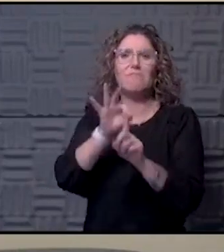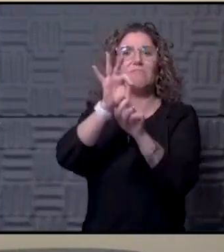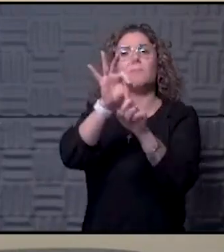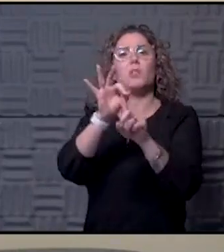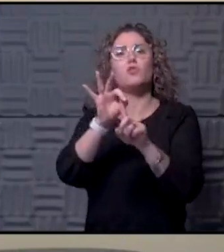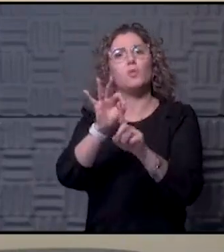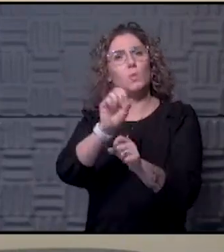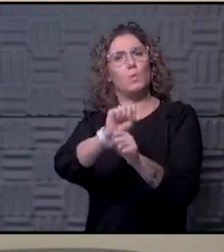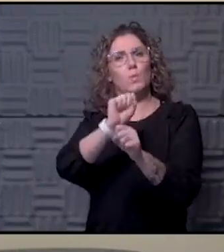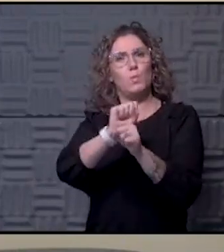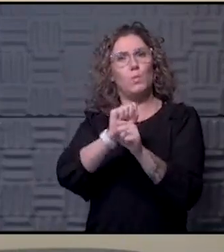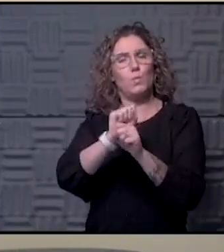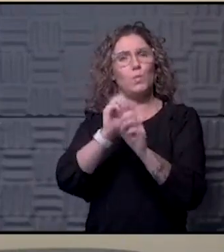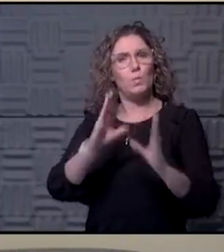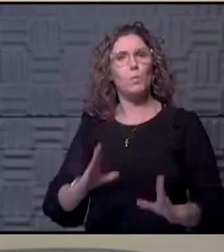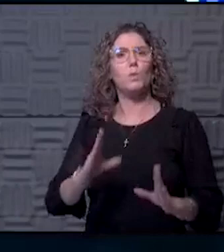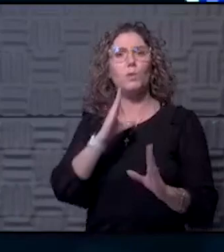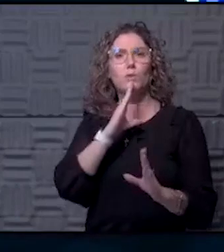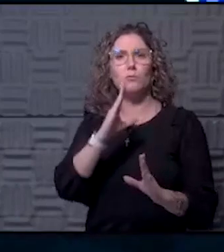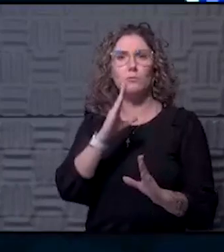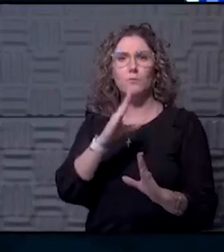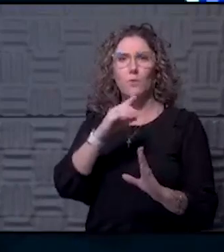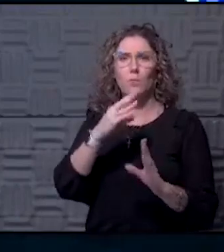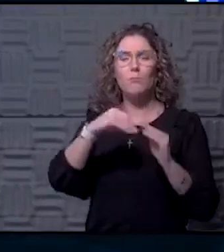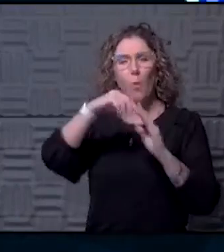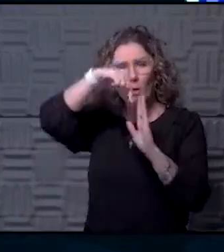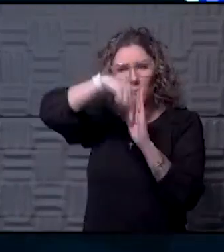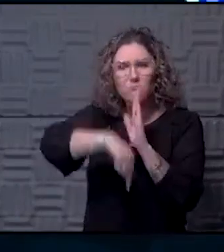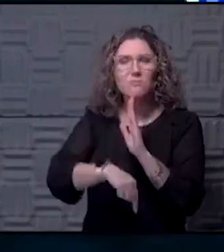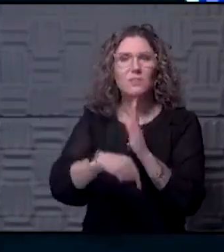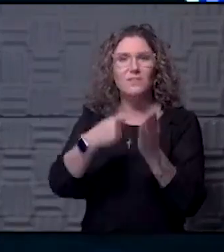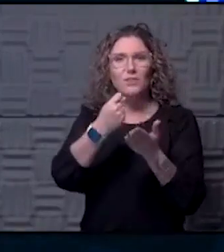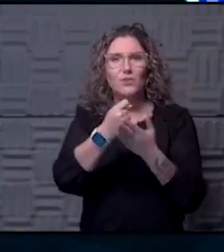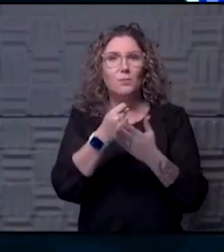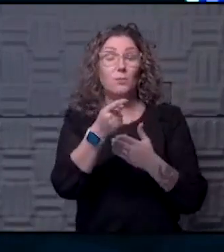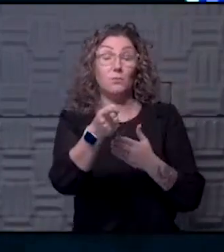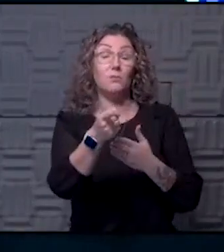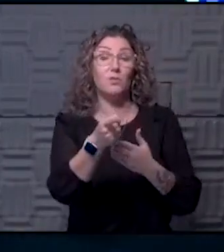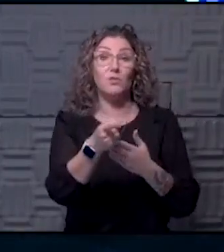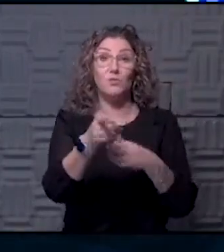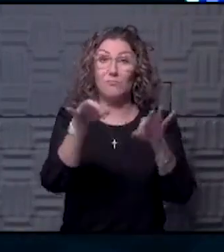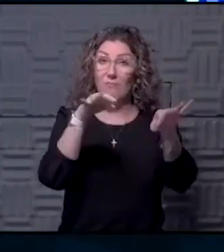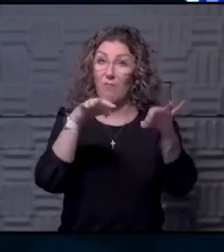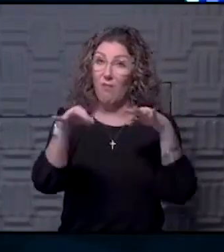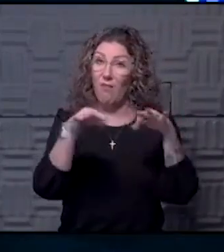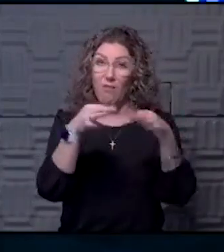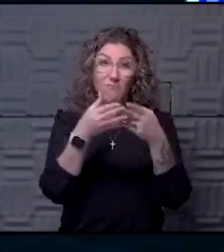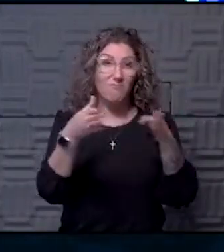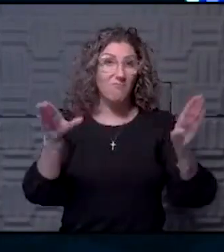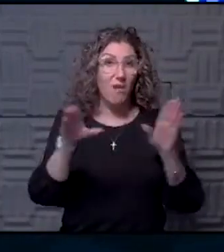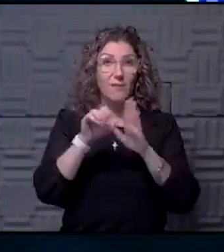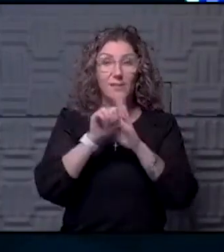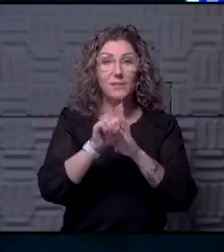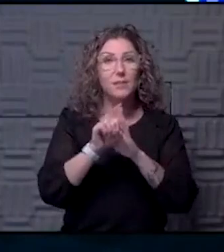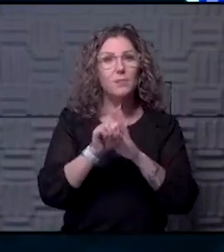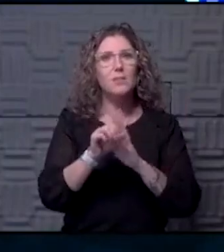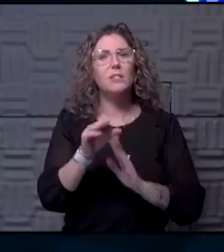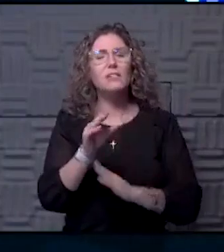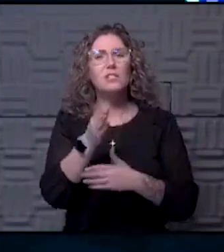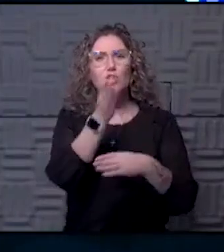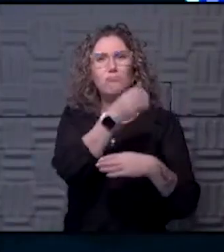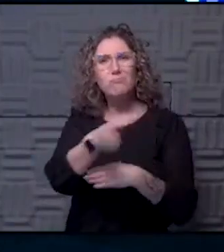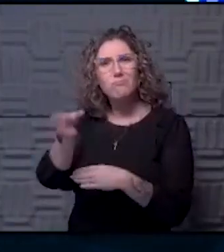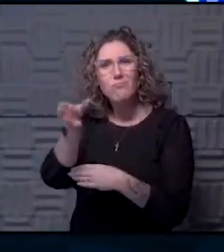for further evaluation and treatment. You described a very wide variety of symptoms. Is there also sort of a range